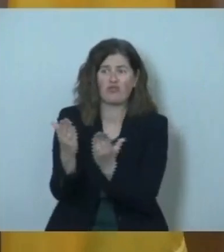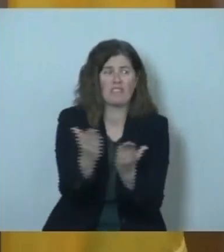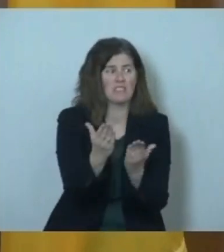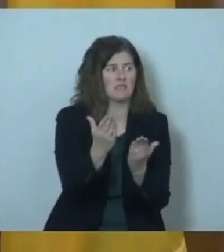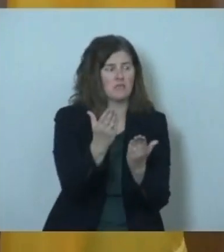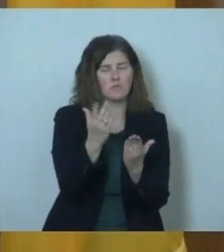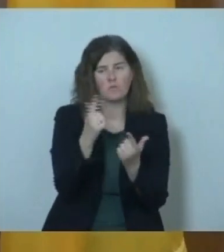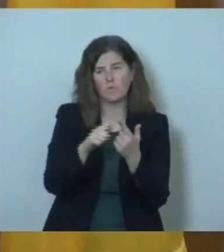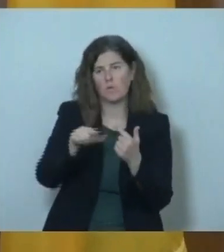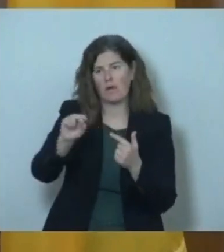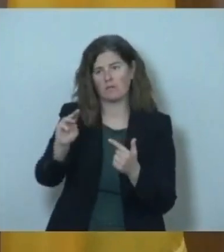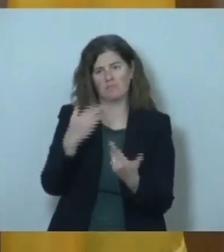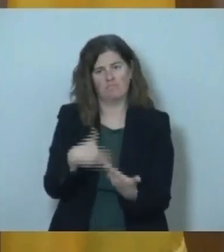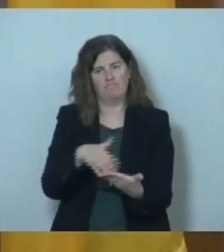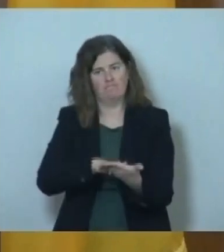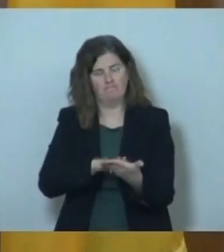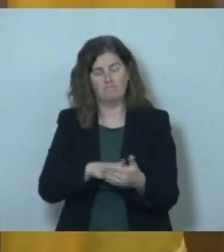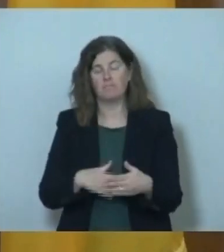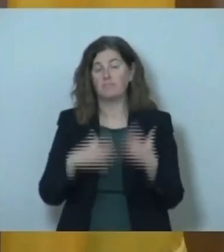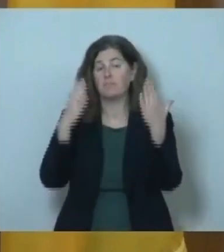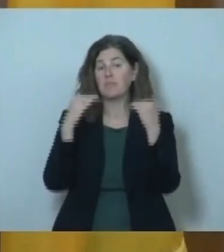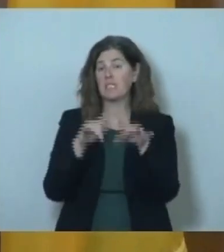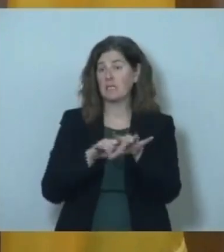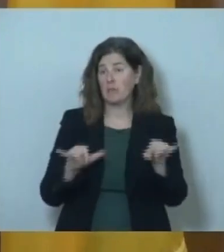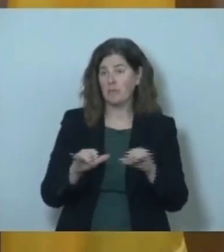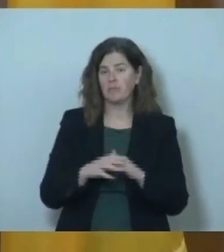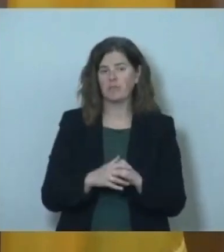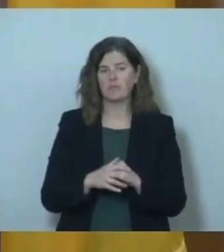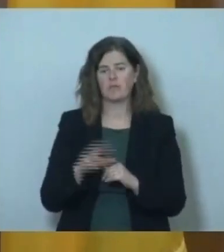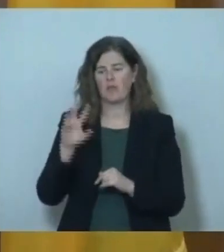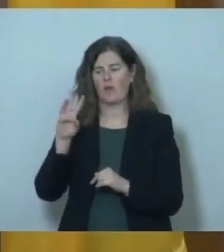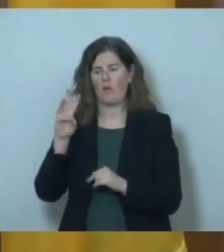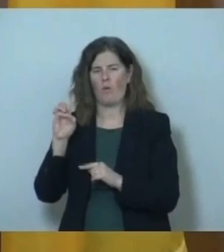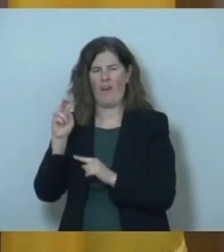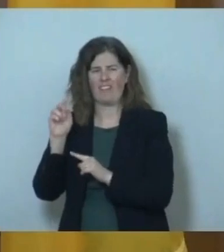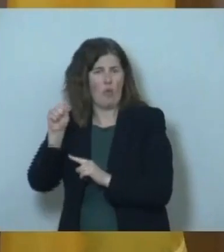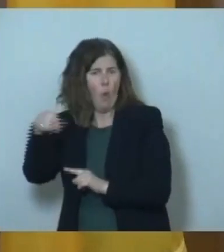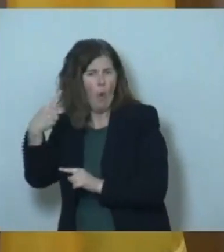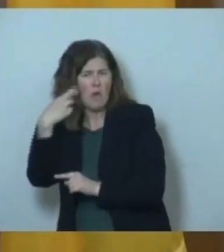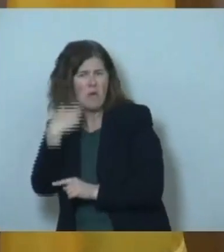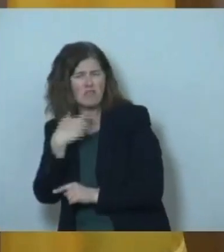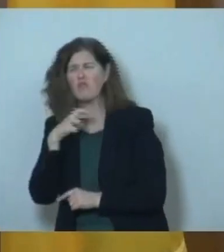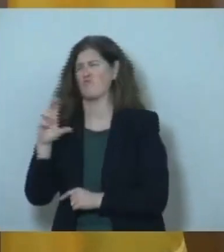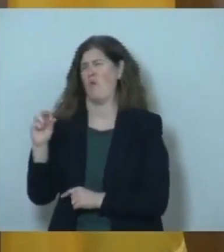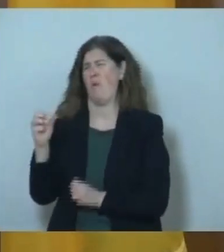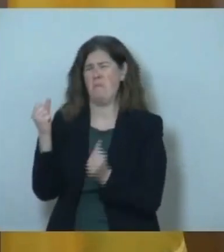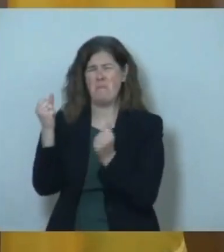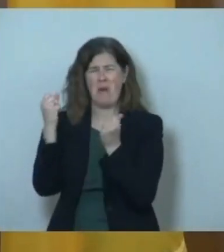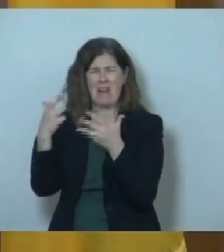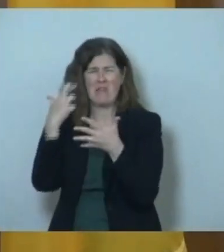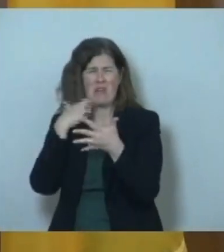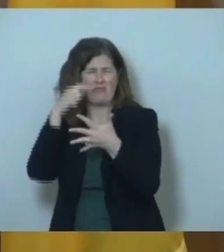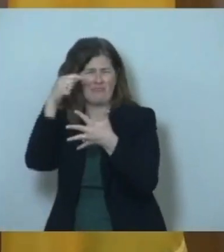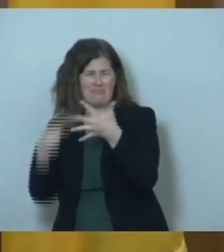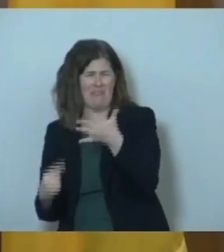benefits to New Mexicans. In addition, actually, and WEX is not the only restaurant, many restaurants